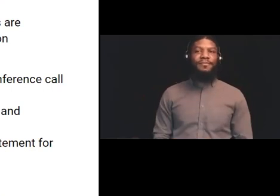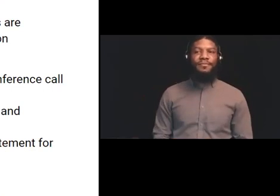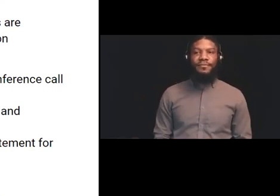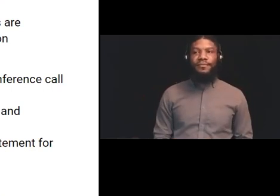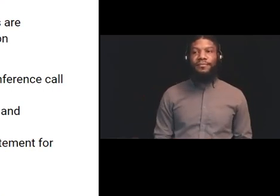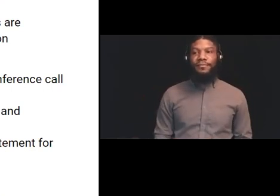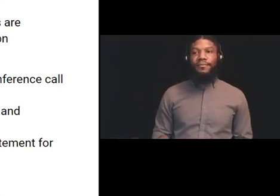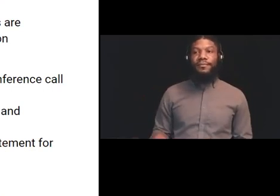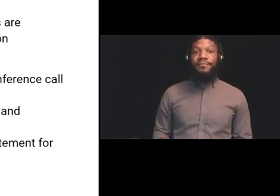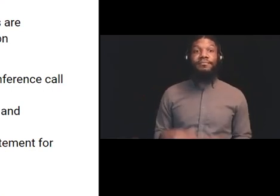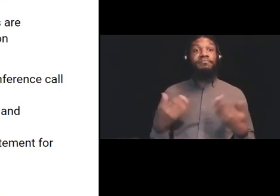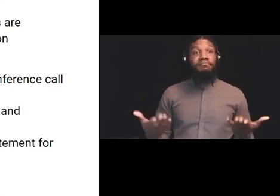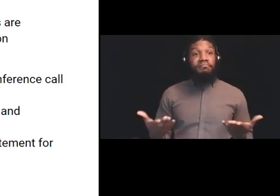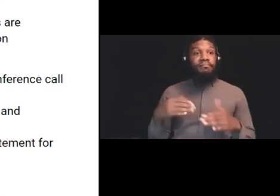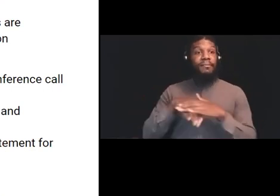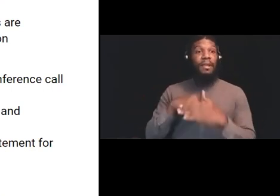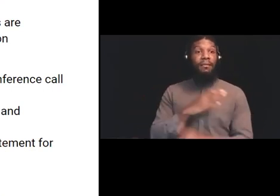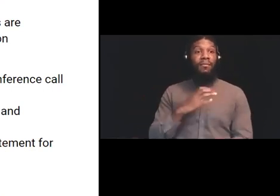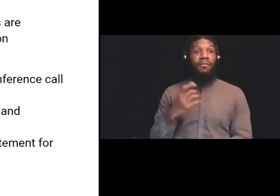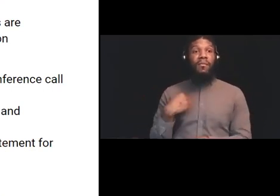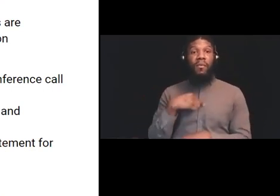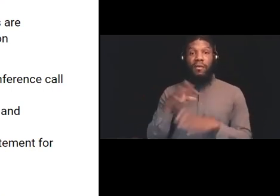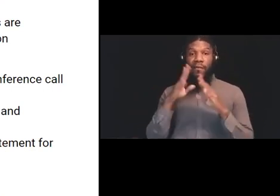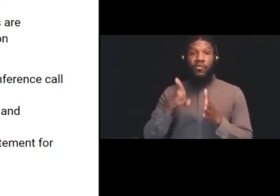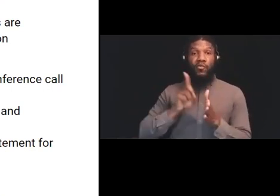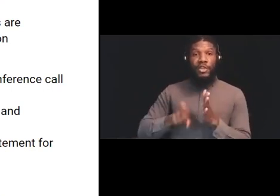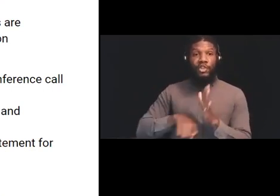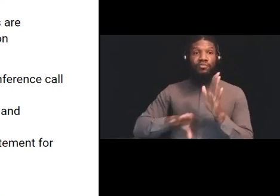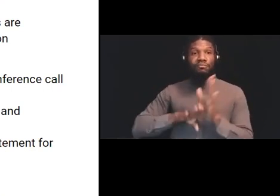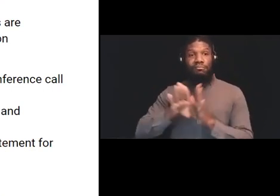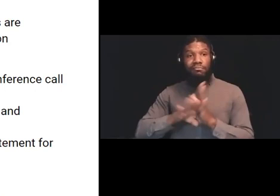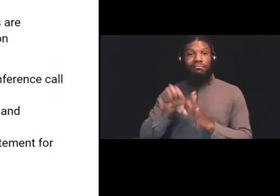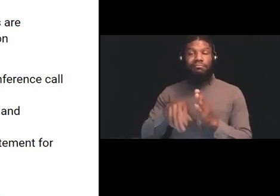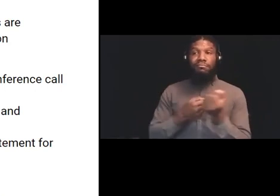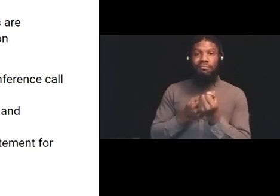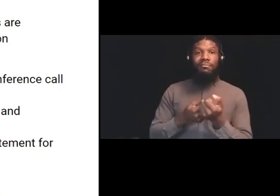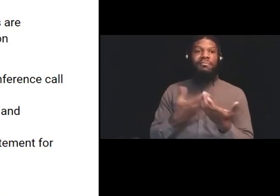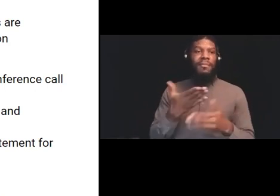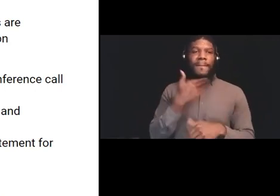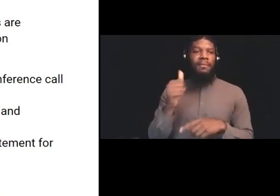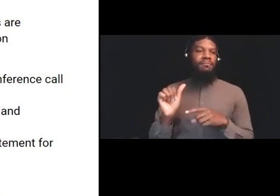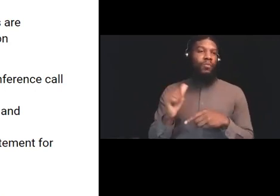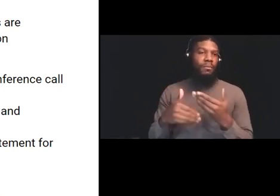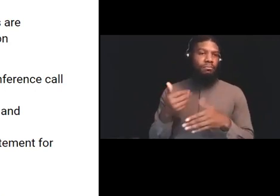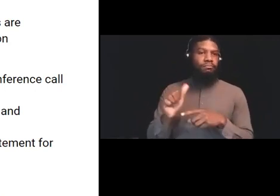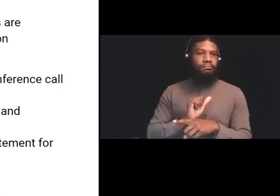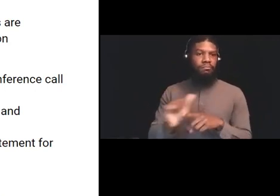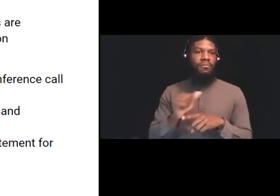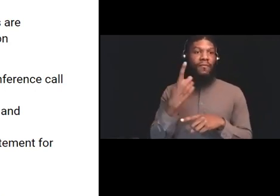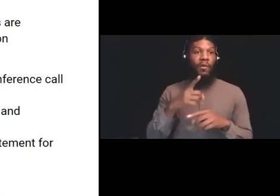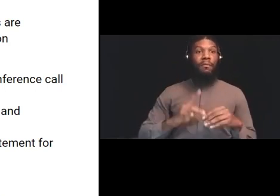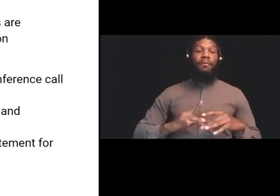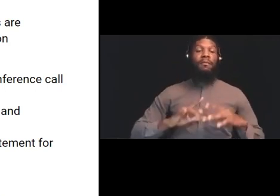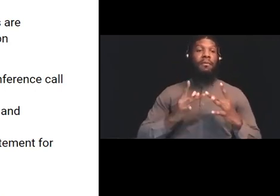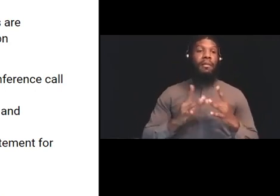So the Accessibility Committee is focused on researching, developing, and supporting best practices that make Online Writing